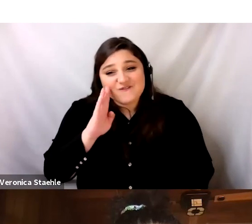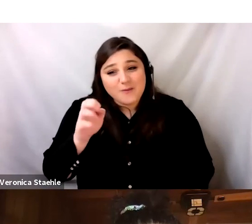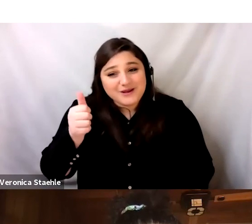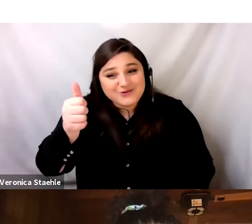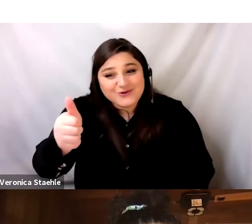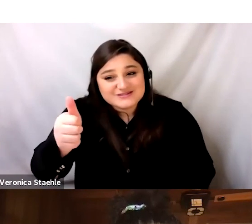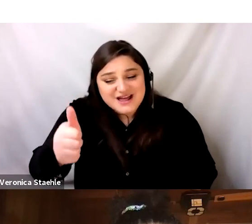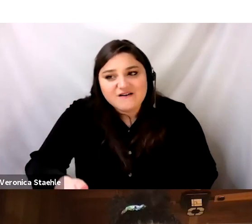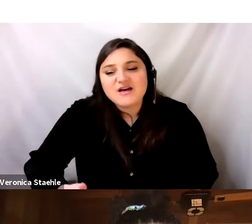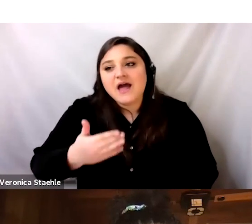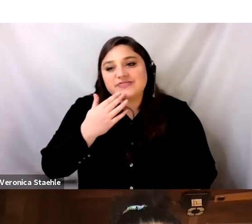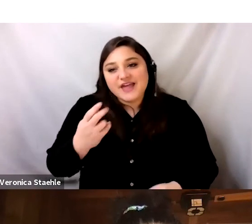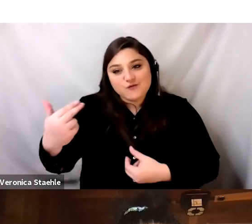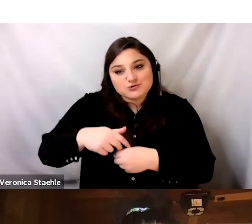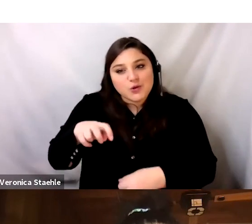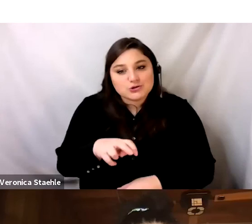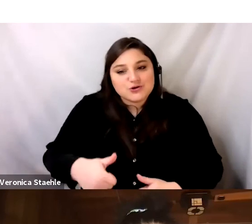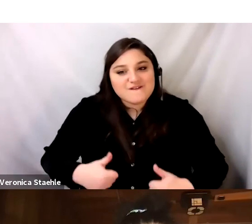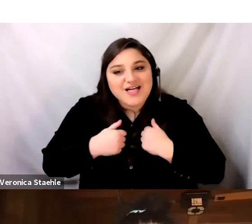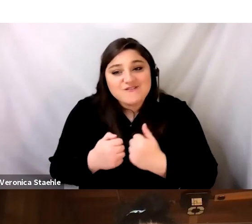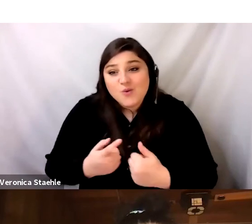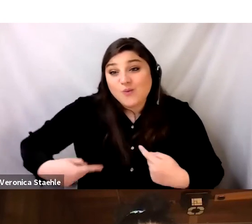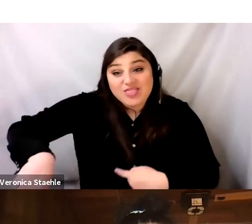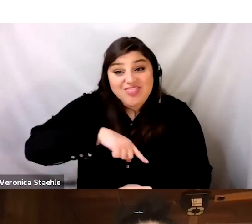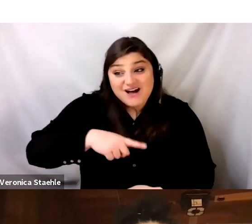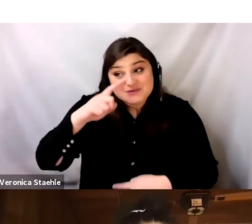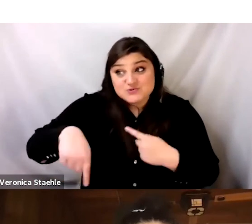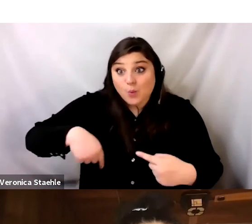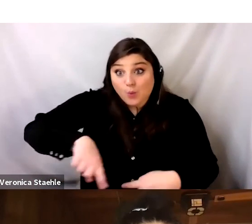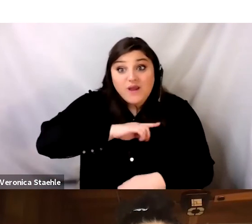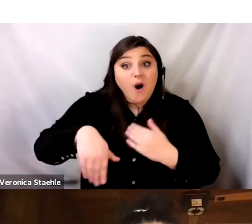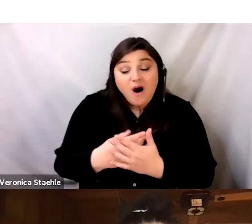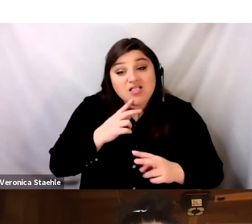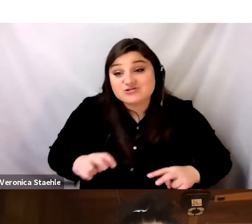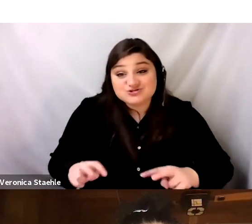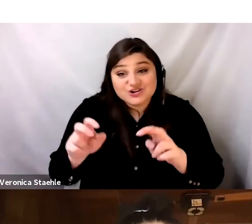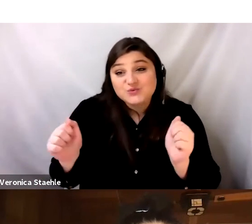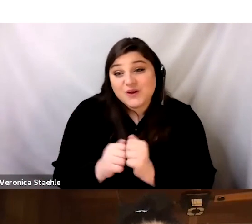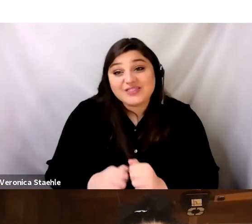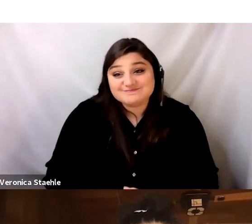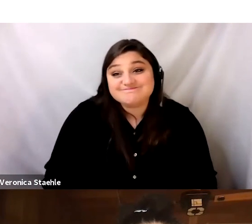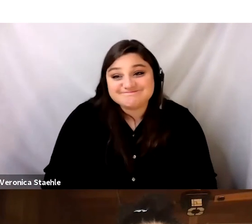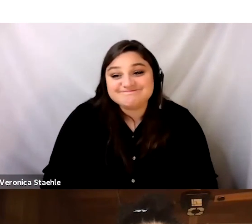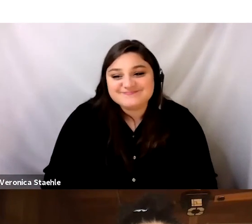on this journey of life with all of us, because that's what we're all doing. Other than that, thank you.